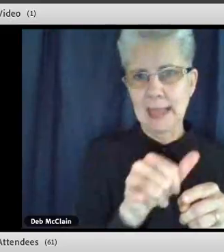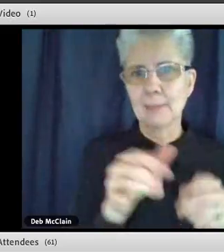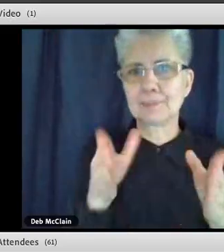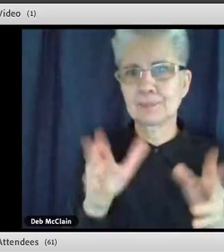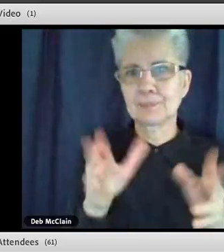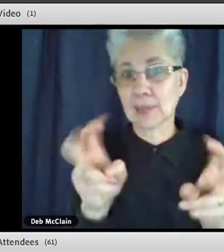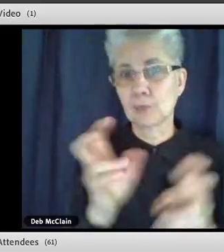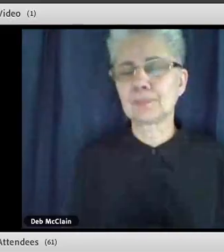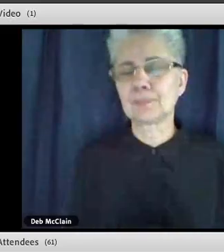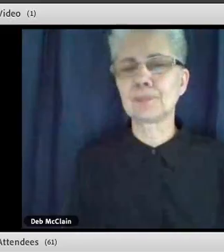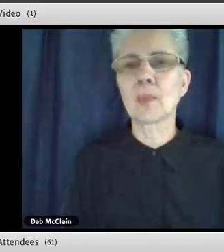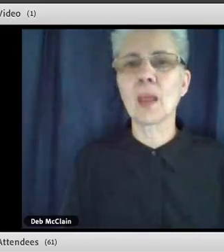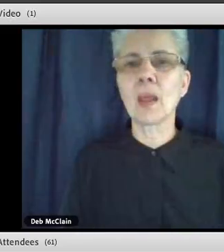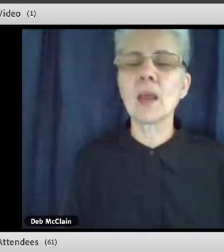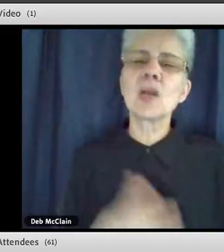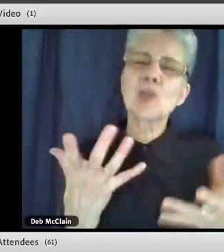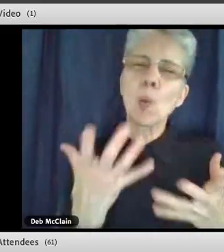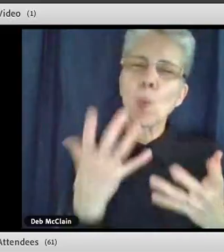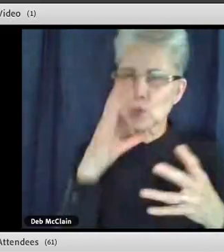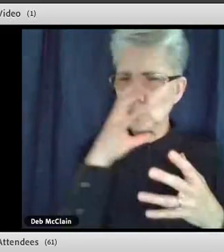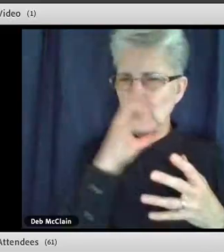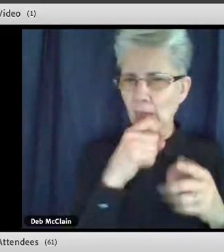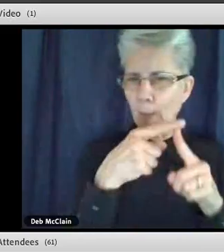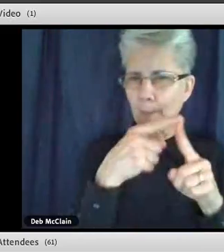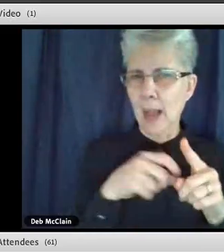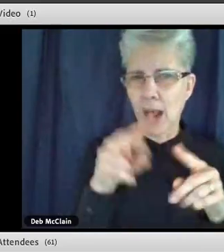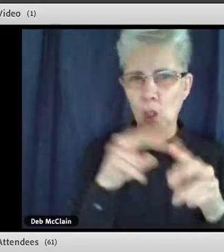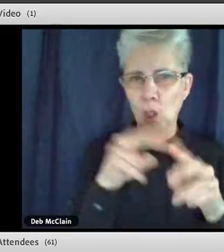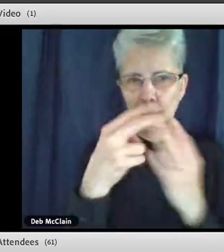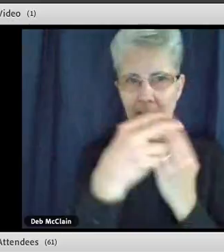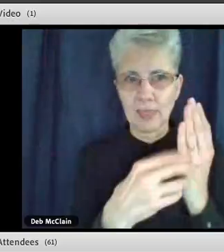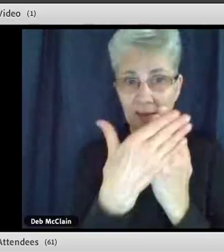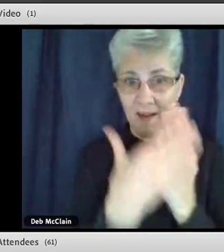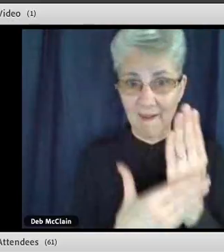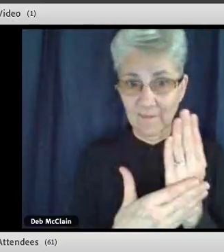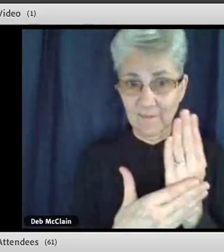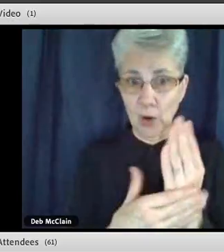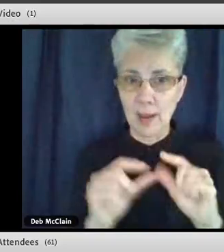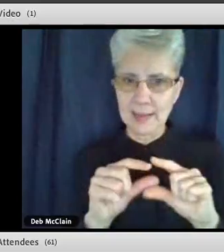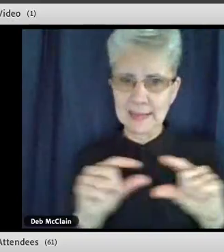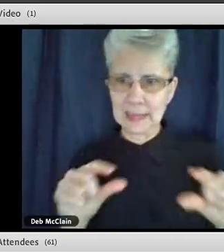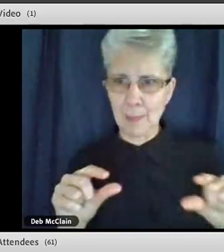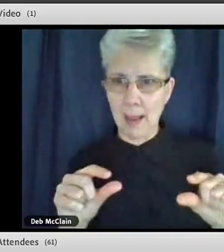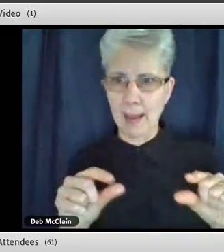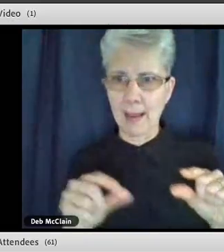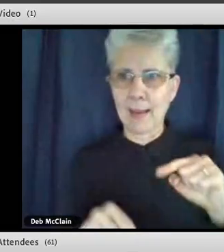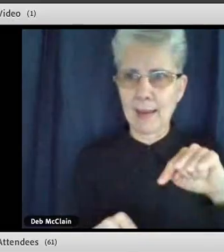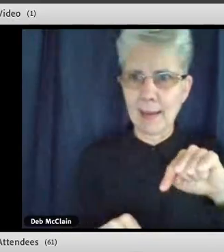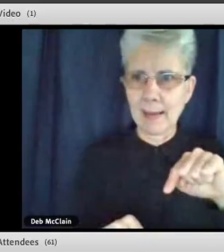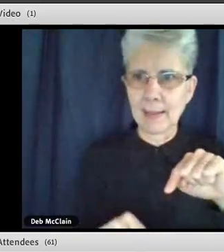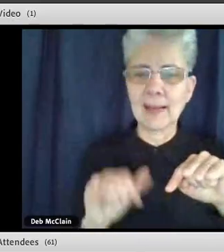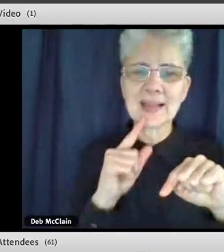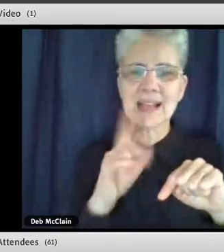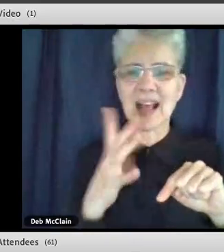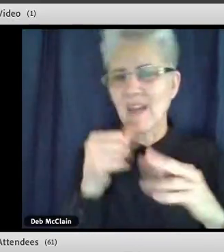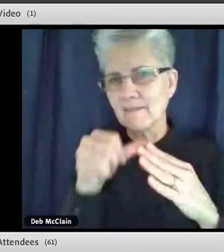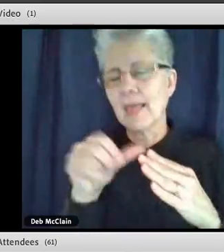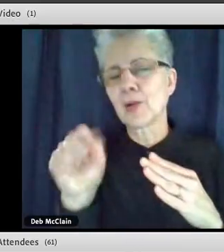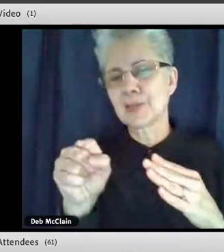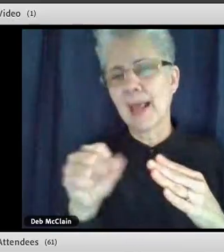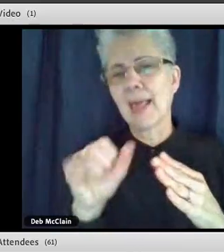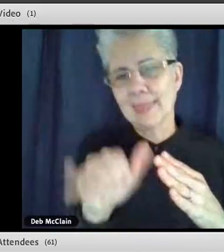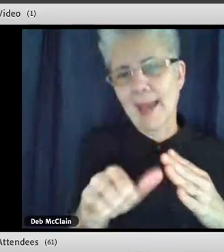at the cover and the spine title, that, yeah, it's like 5 letters is kind of the main title,